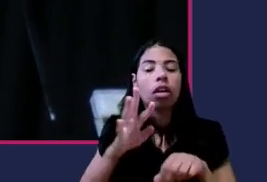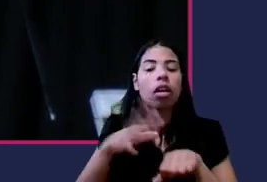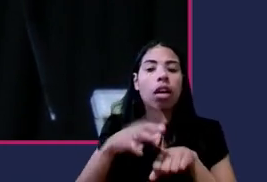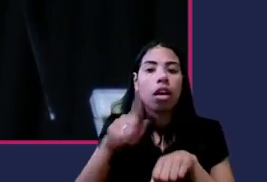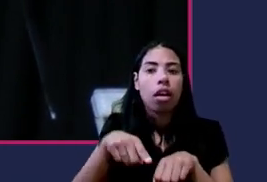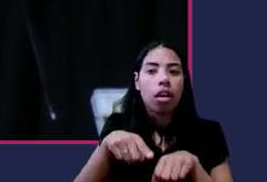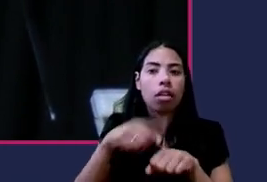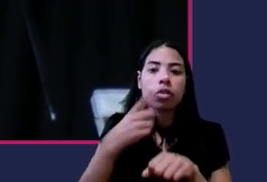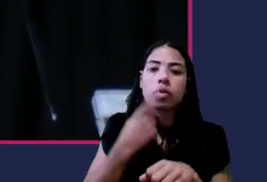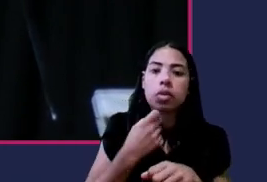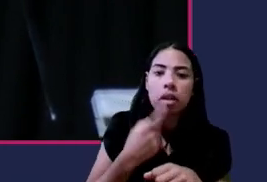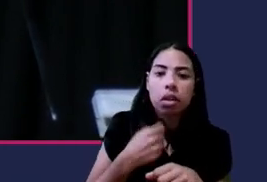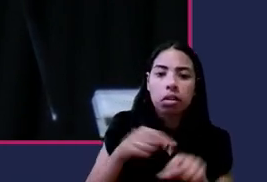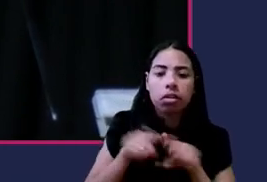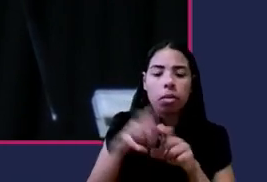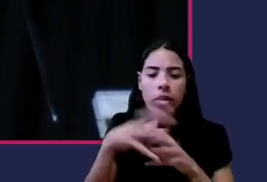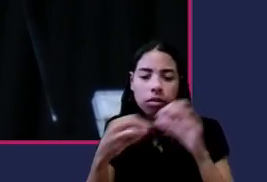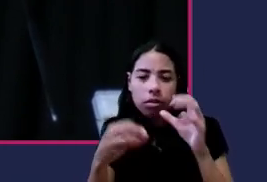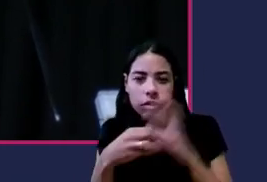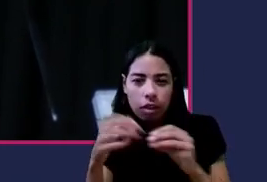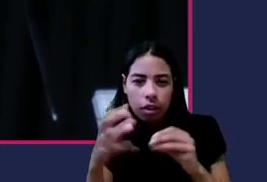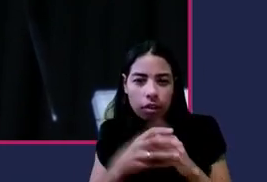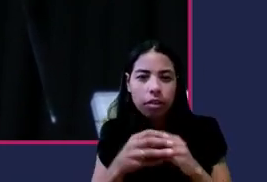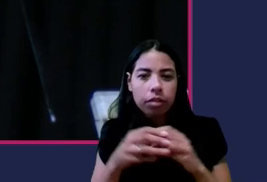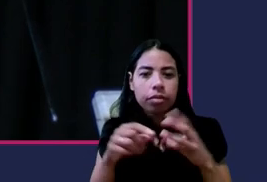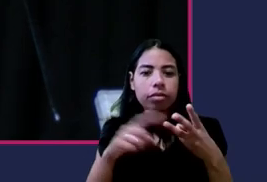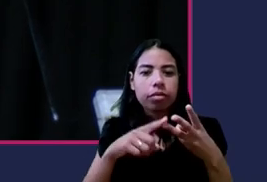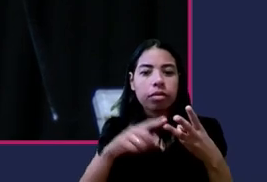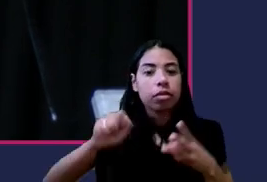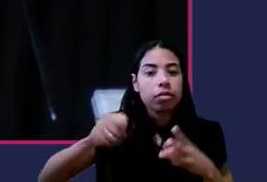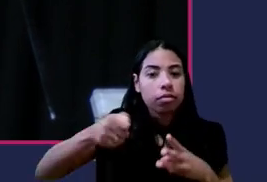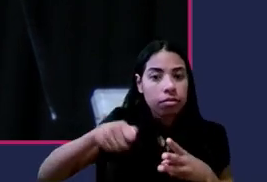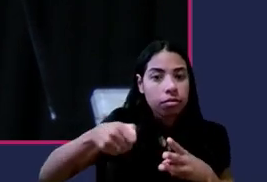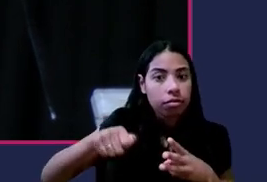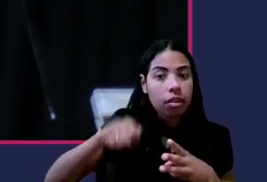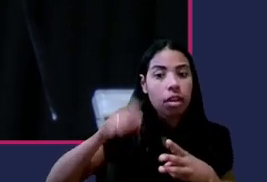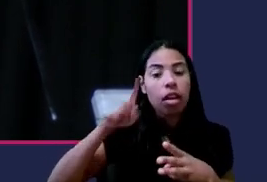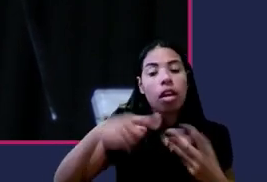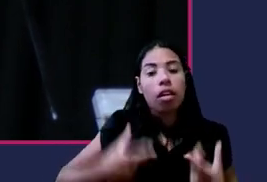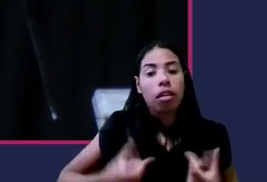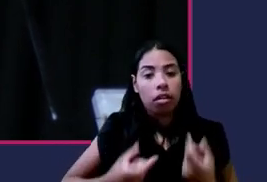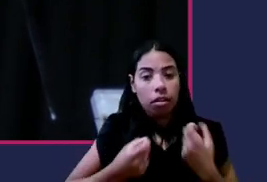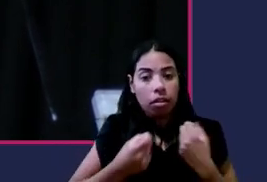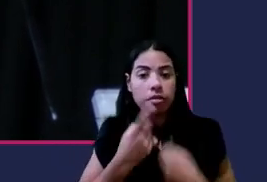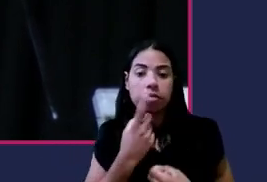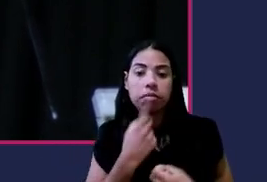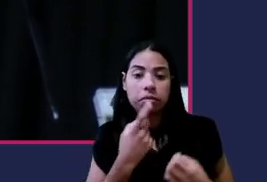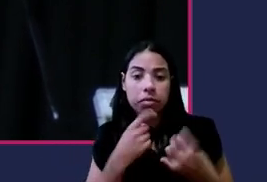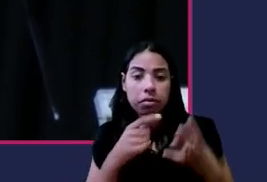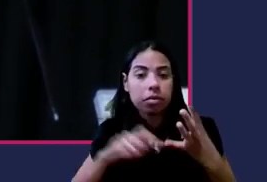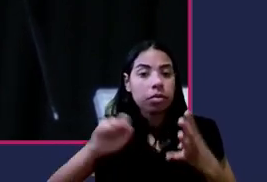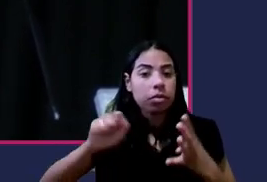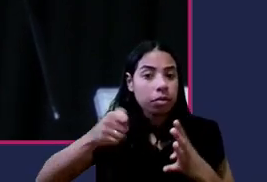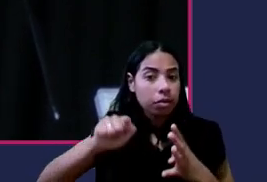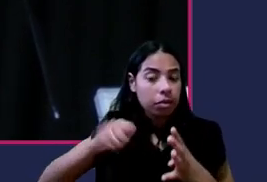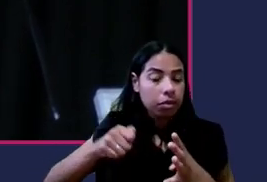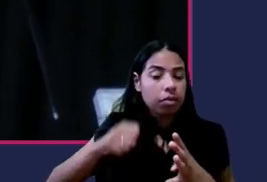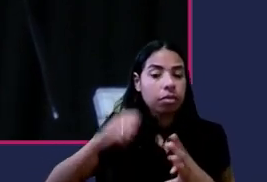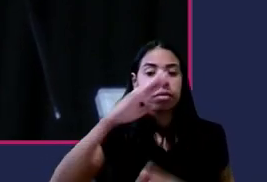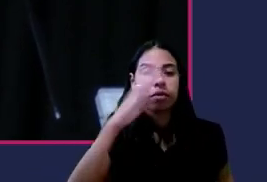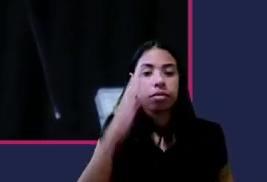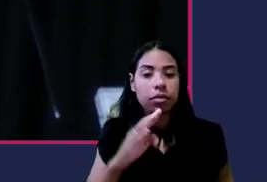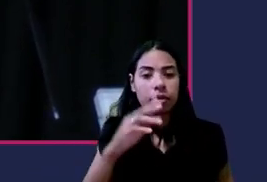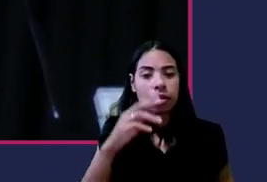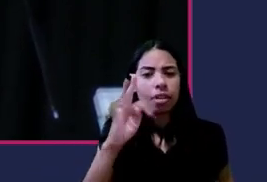Hematology, Chemotherapy, and Cell Therapy, the Brazilian Association of Lymphoma and Leukemia, Brazilian